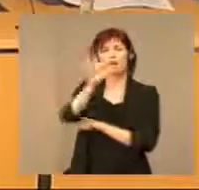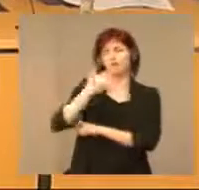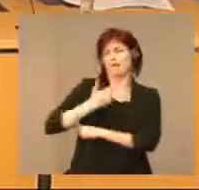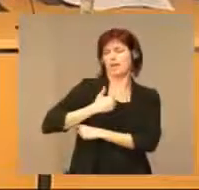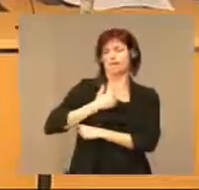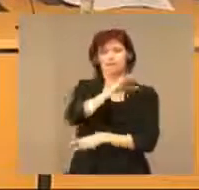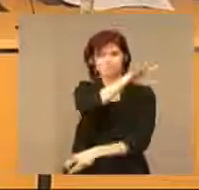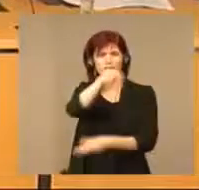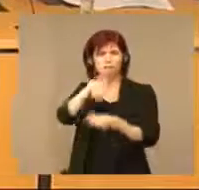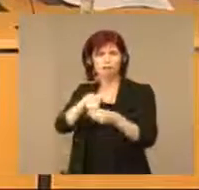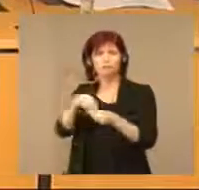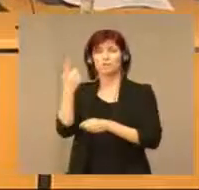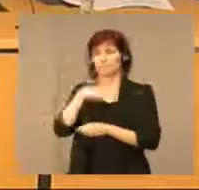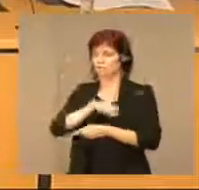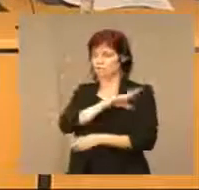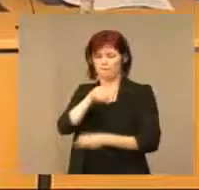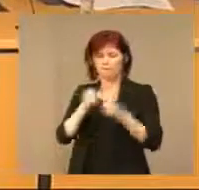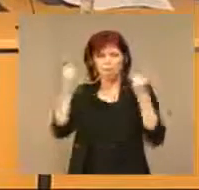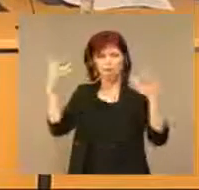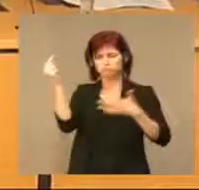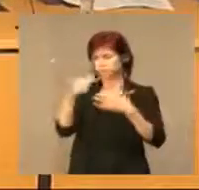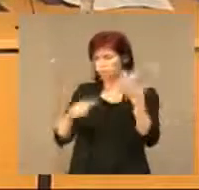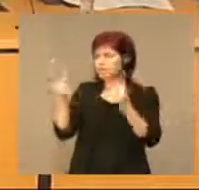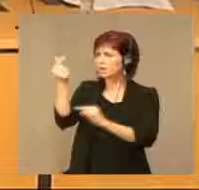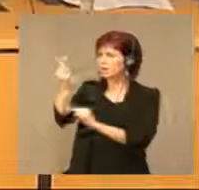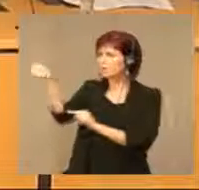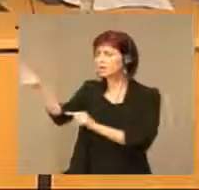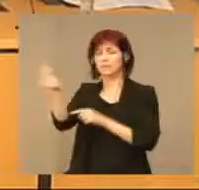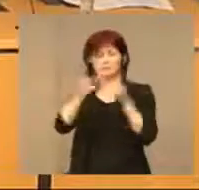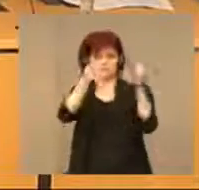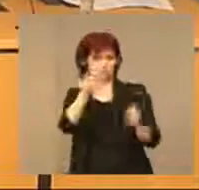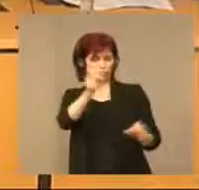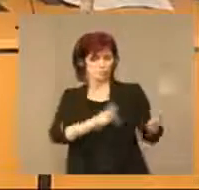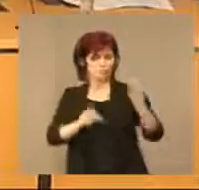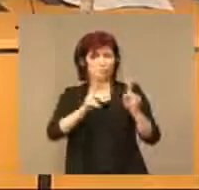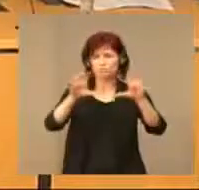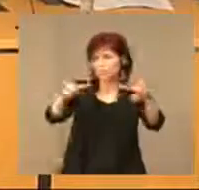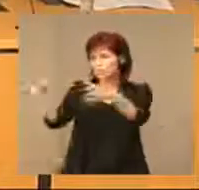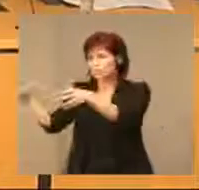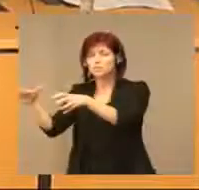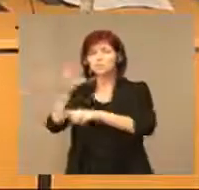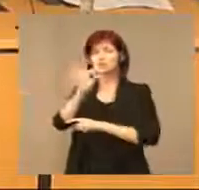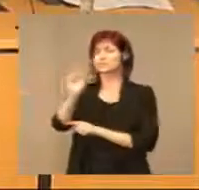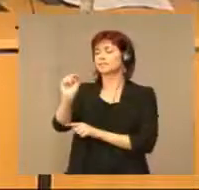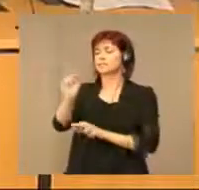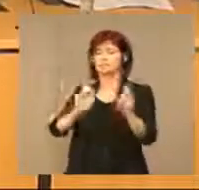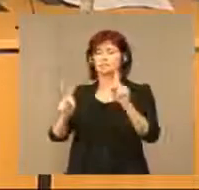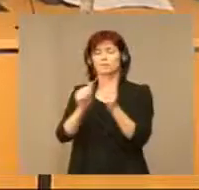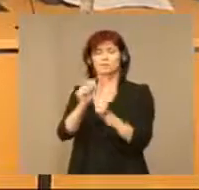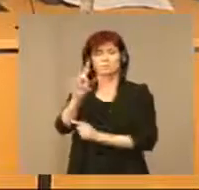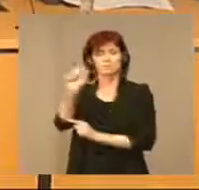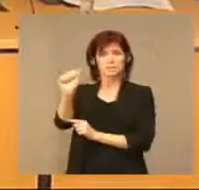organizations, PTOs, tribal councils, governments, individual First Nations, and First Nations persons with